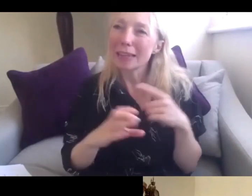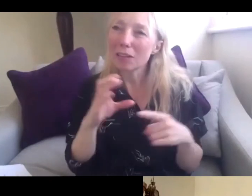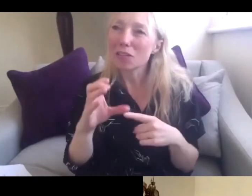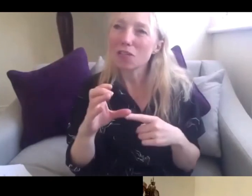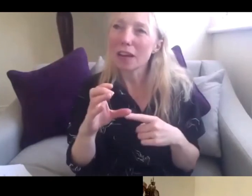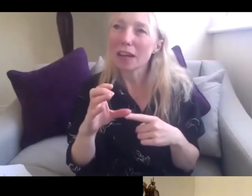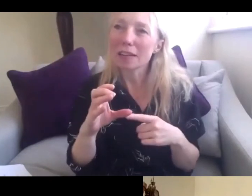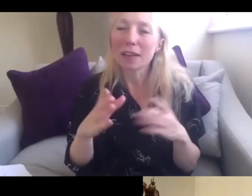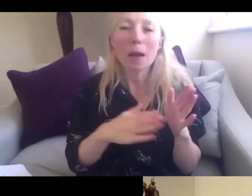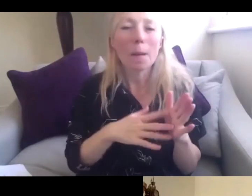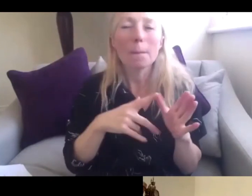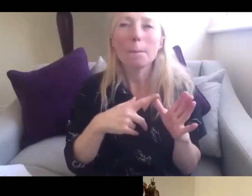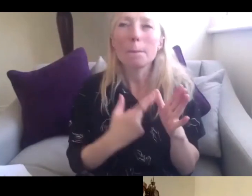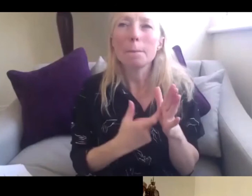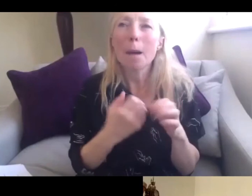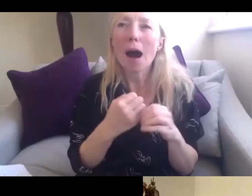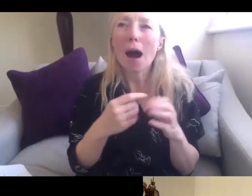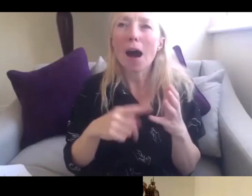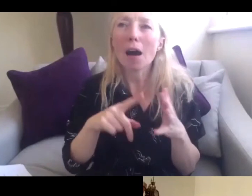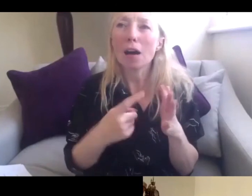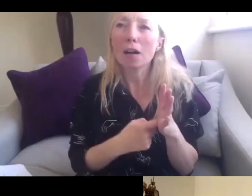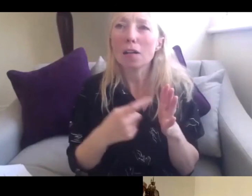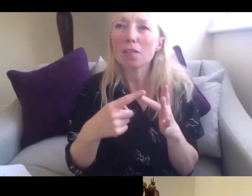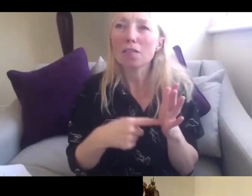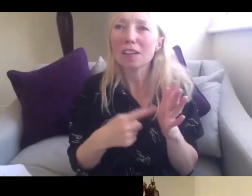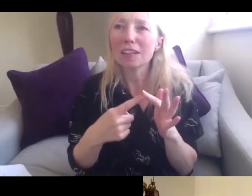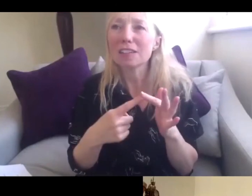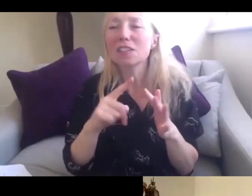Duras, Claude Simon,